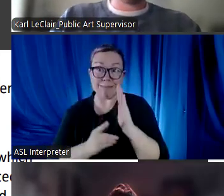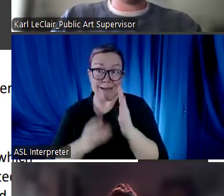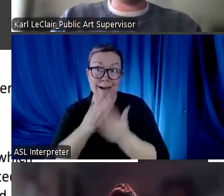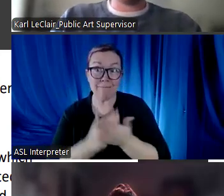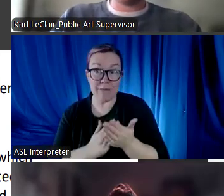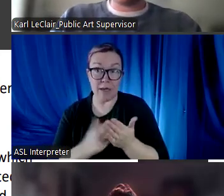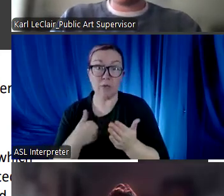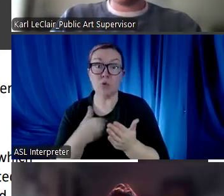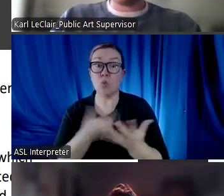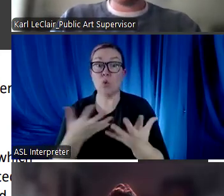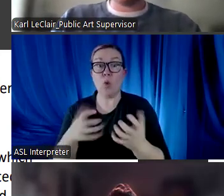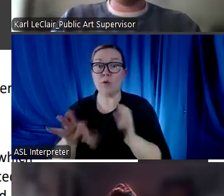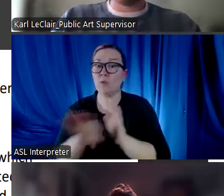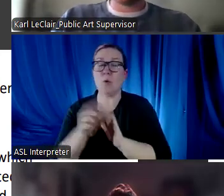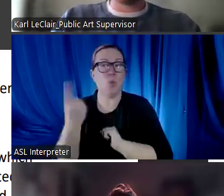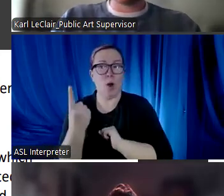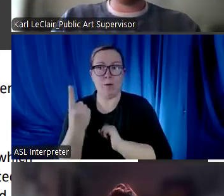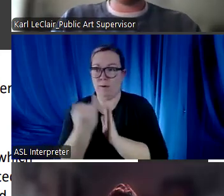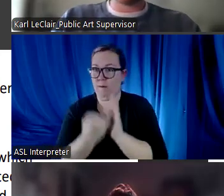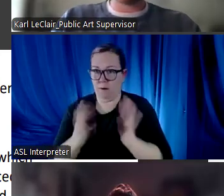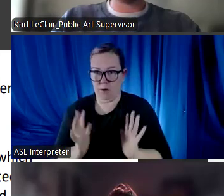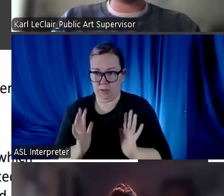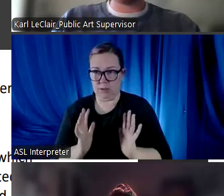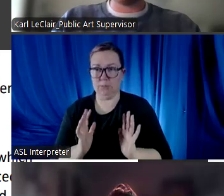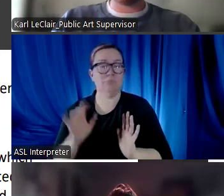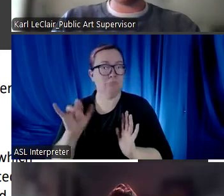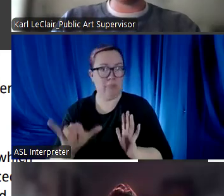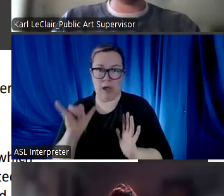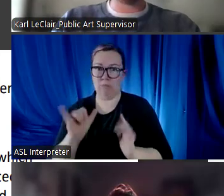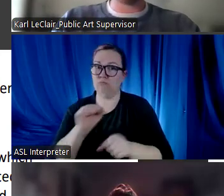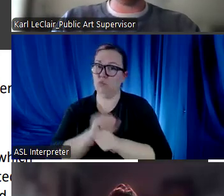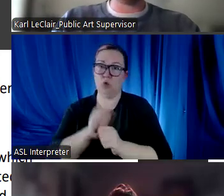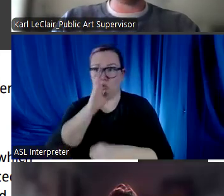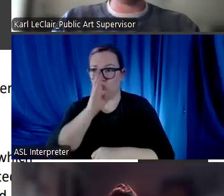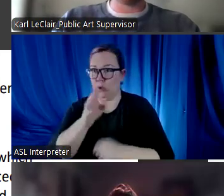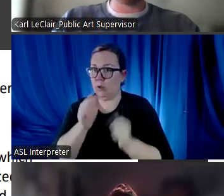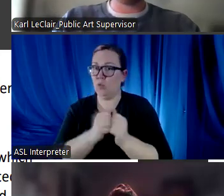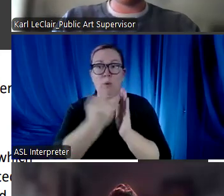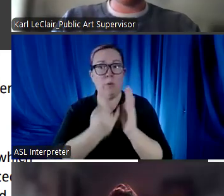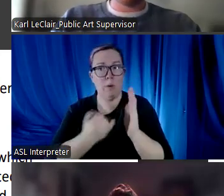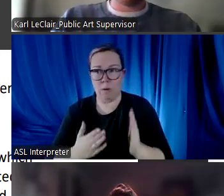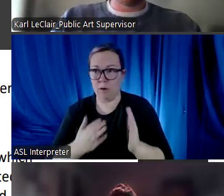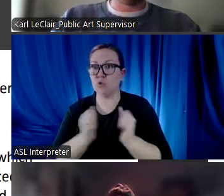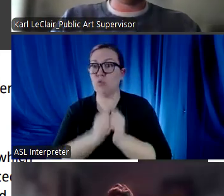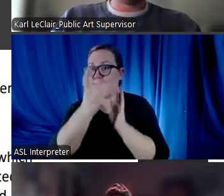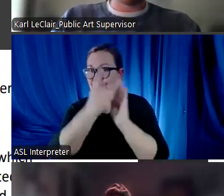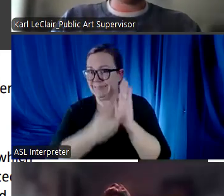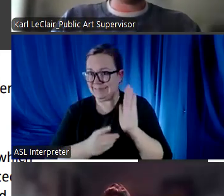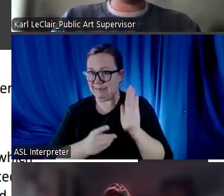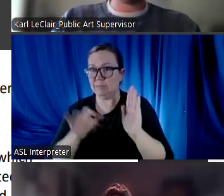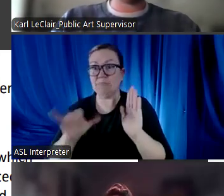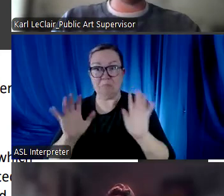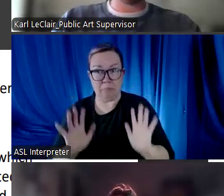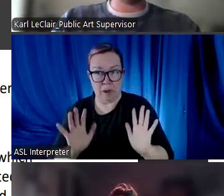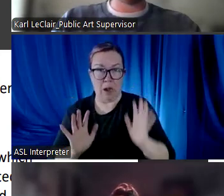are looking to select just one artist from this round and work directly with that artist through the design. And we'll